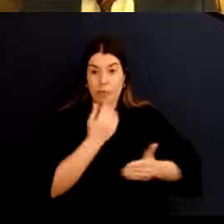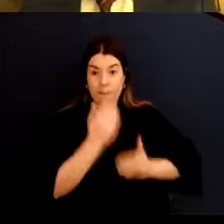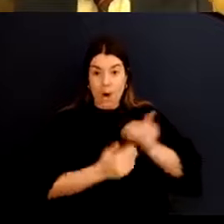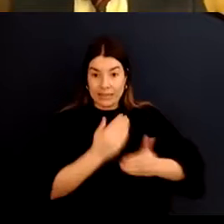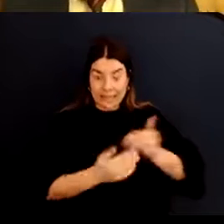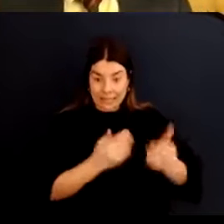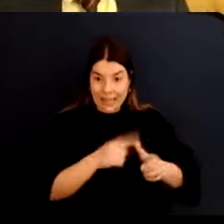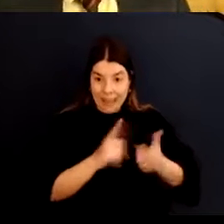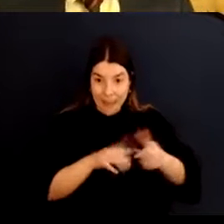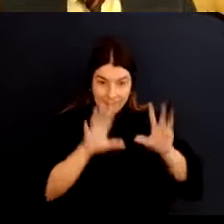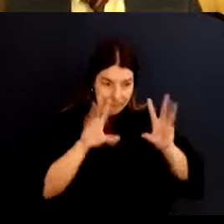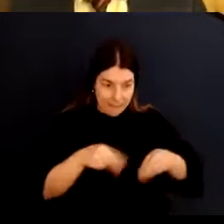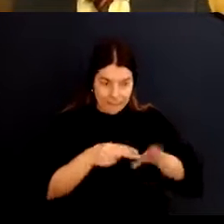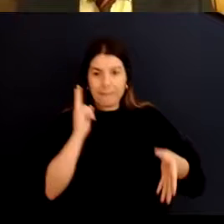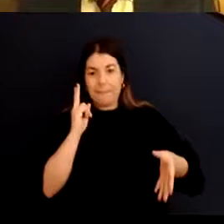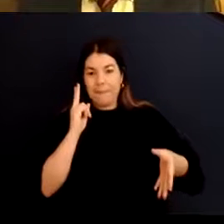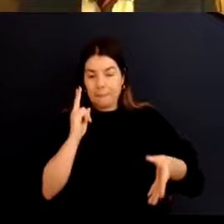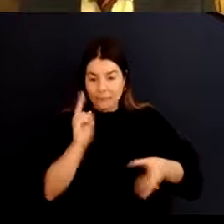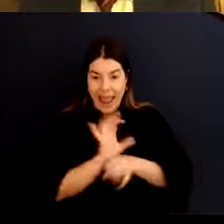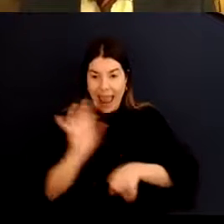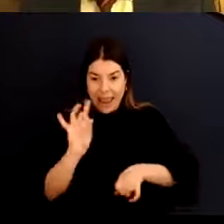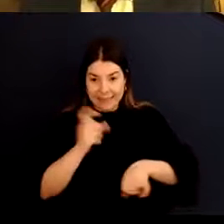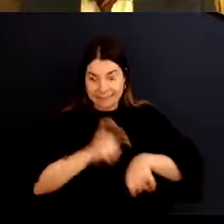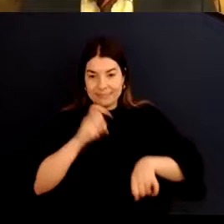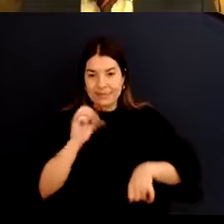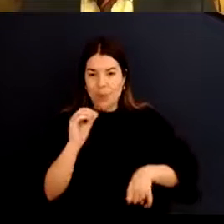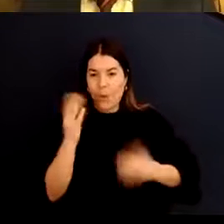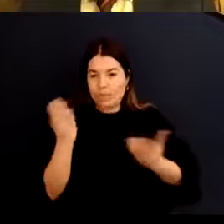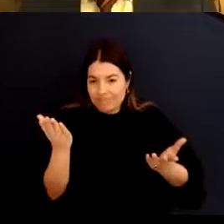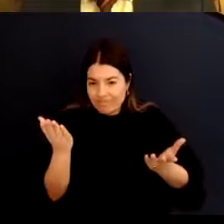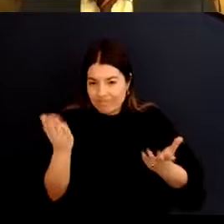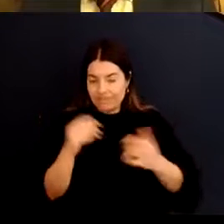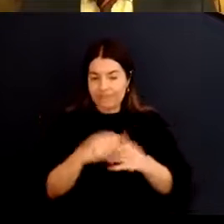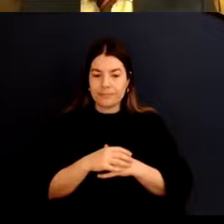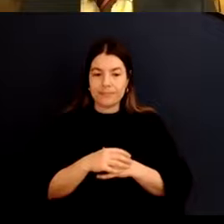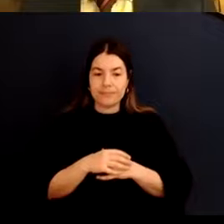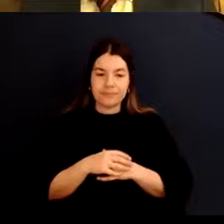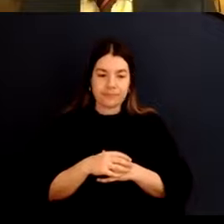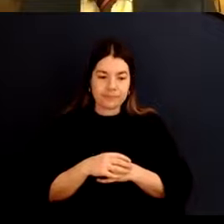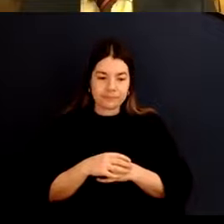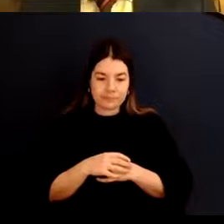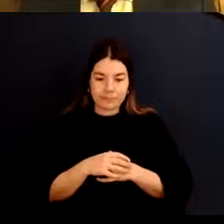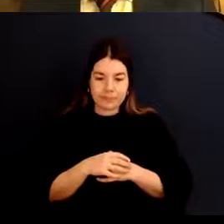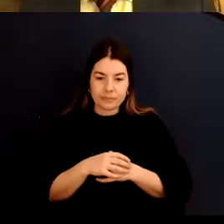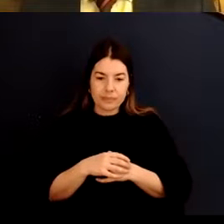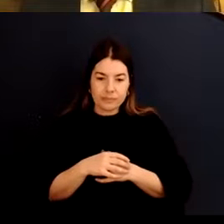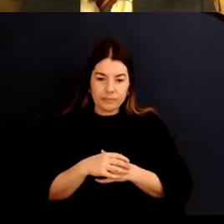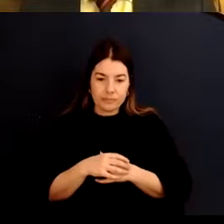of turn into pumpkins in the middle of someone's question. That would be no fun.